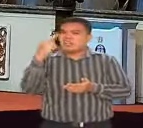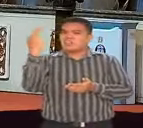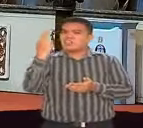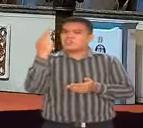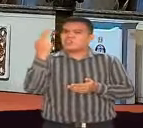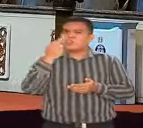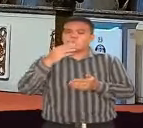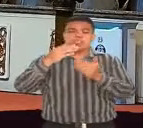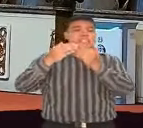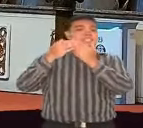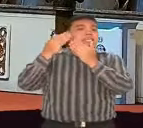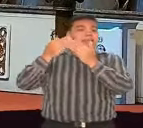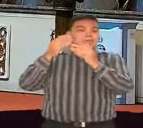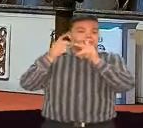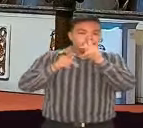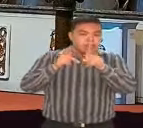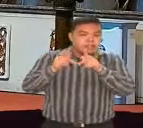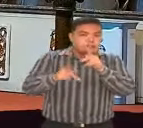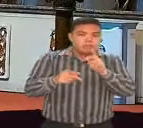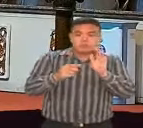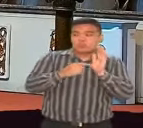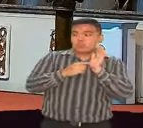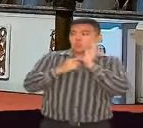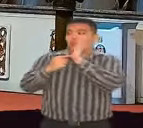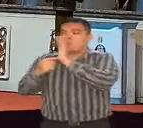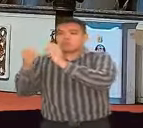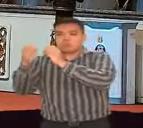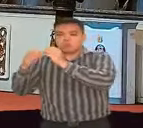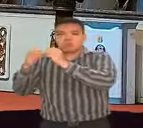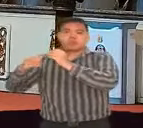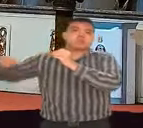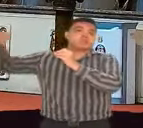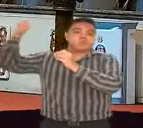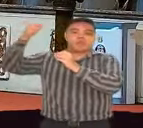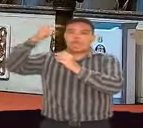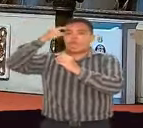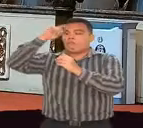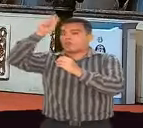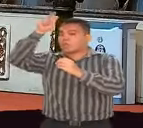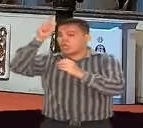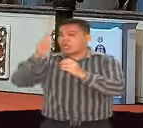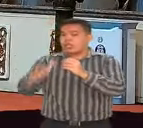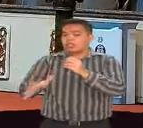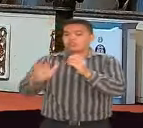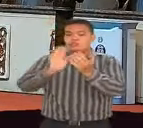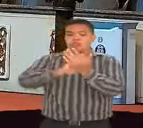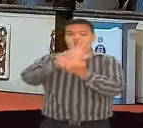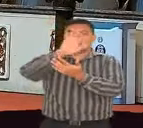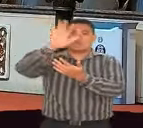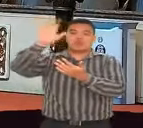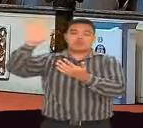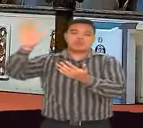God uses the ordinary to make something extraordinary for His glory.